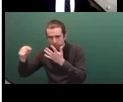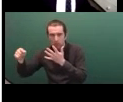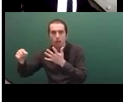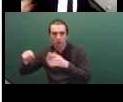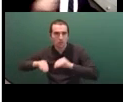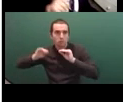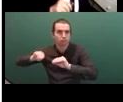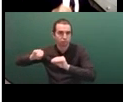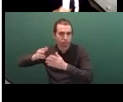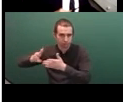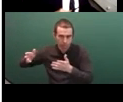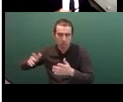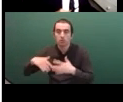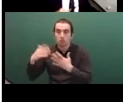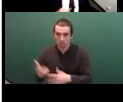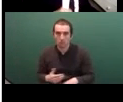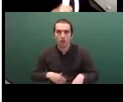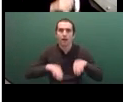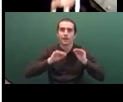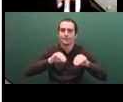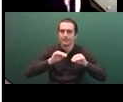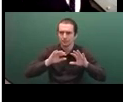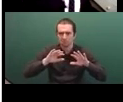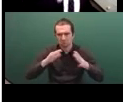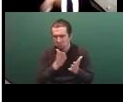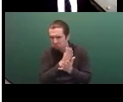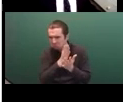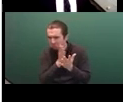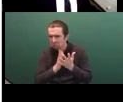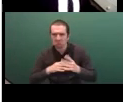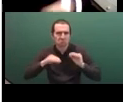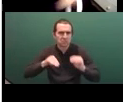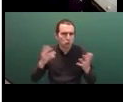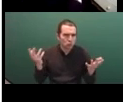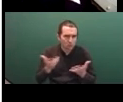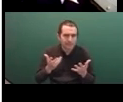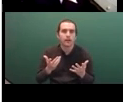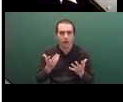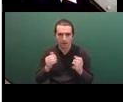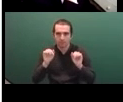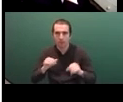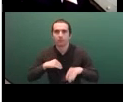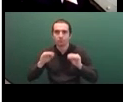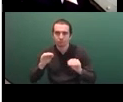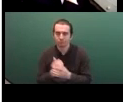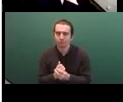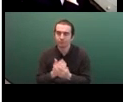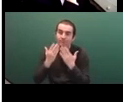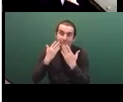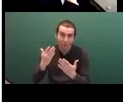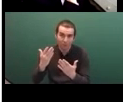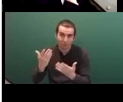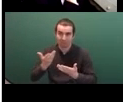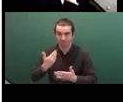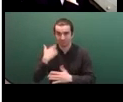Thank you for the opportunity to present to you today. So thank you, Emil. And I think that gives us a good idea. He